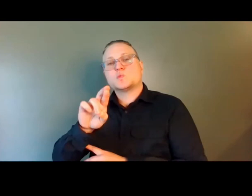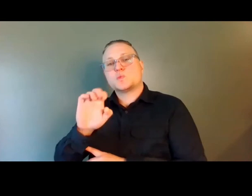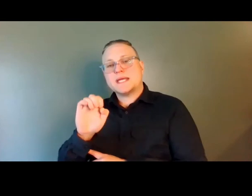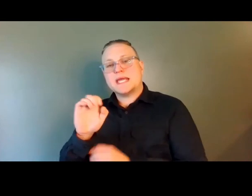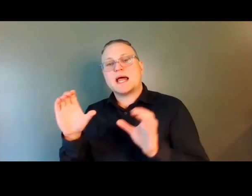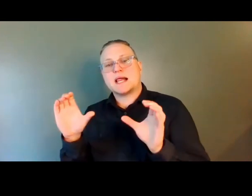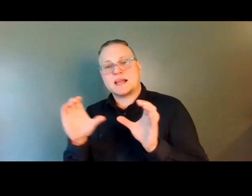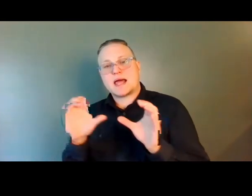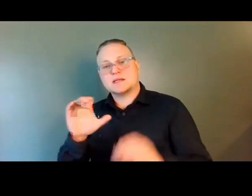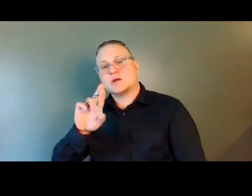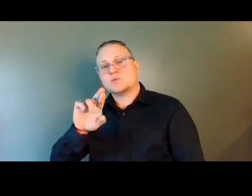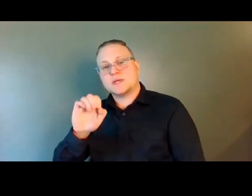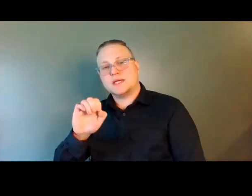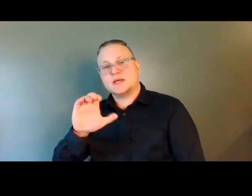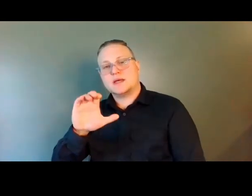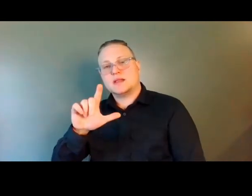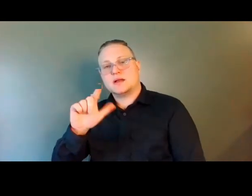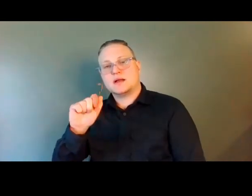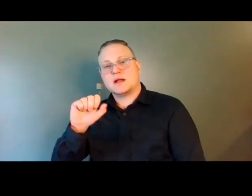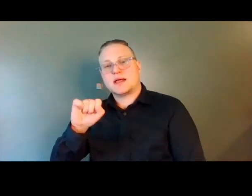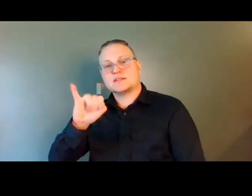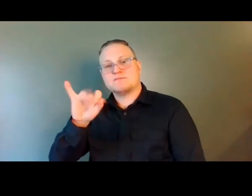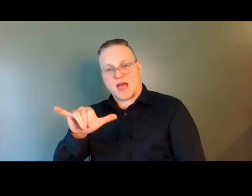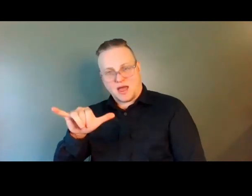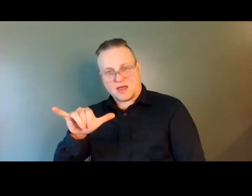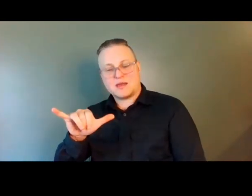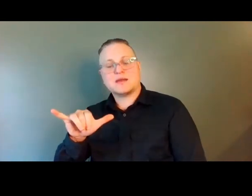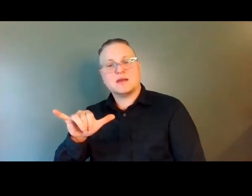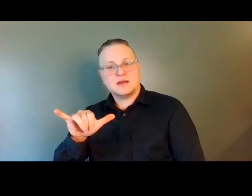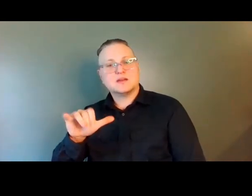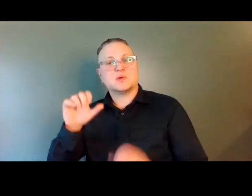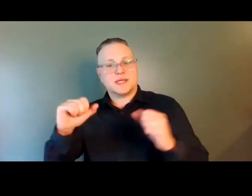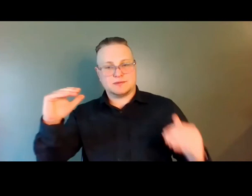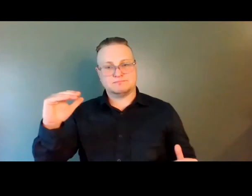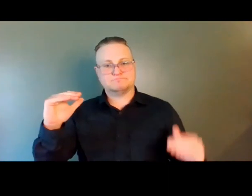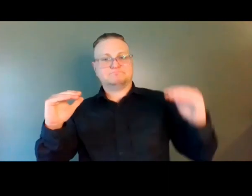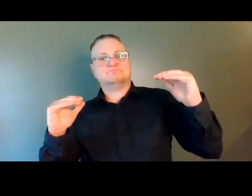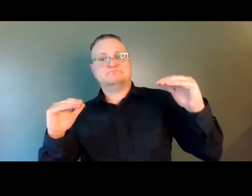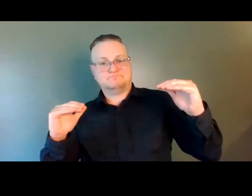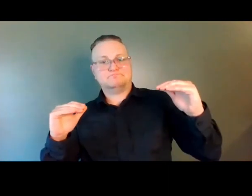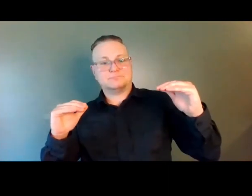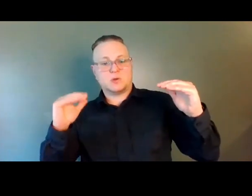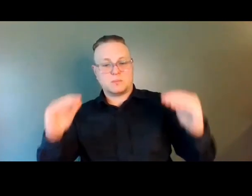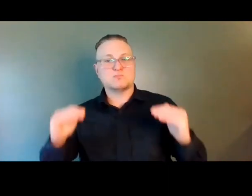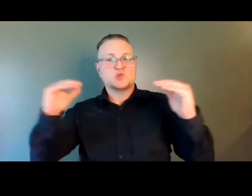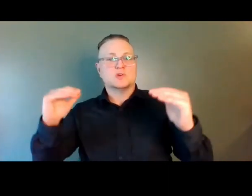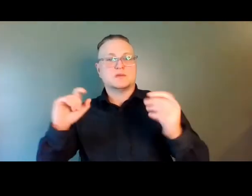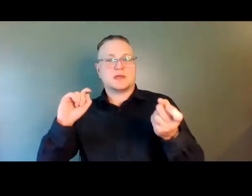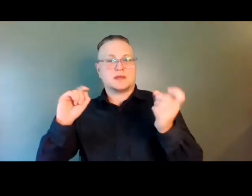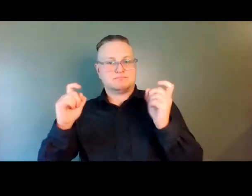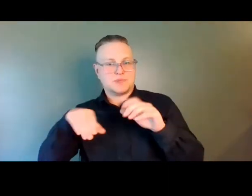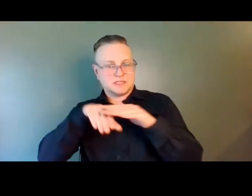is really necessary for that to take place, for people to get the accommodations they need. And